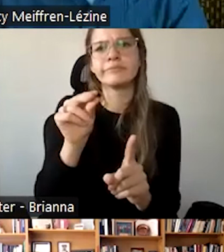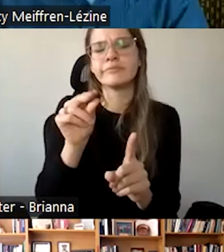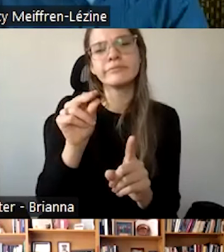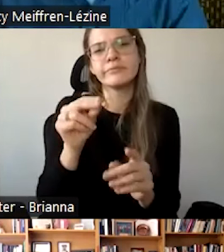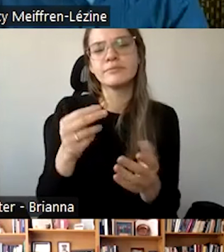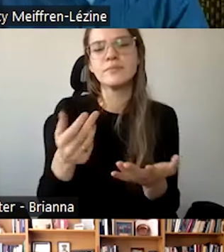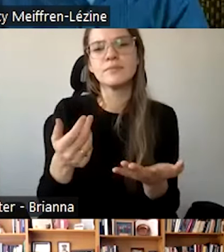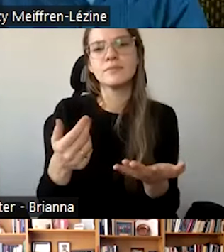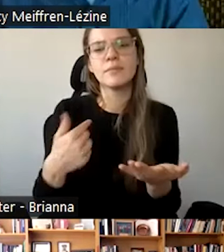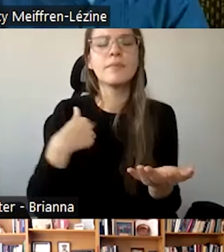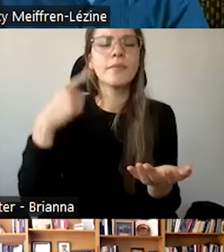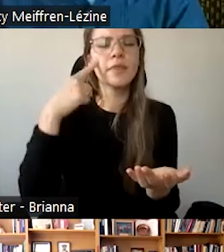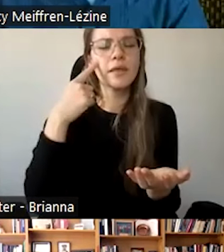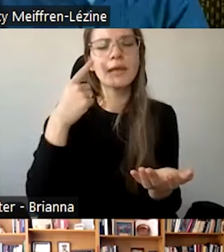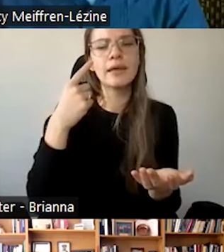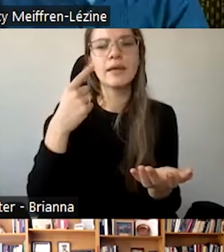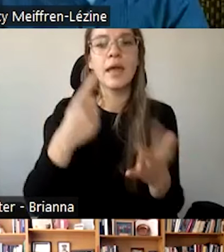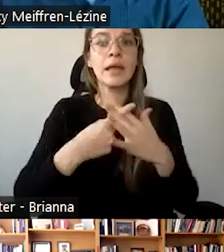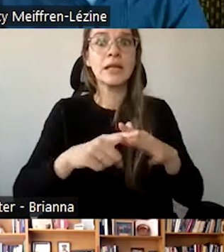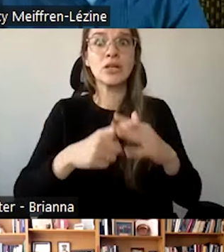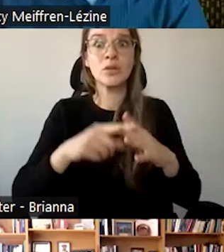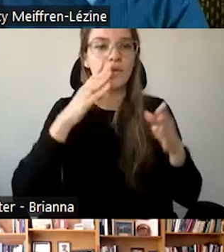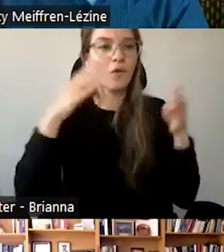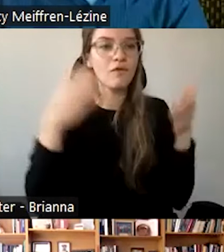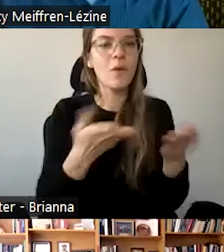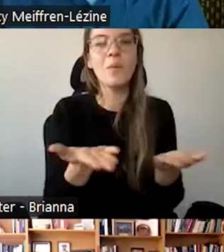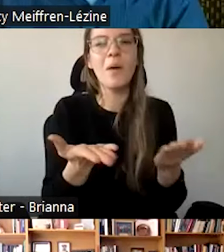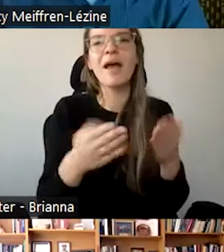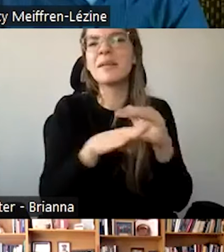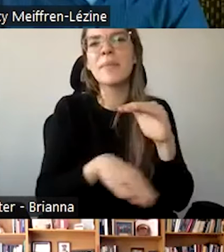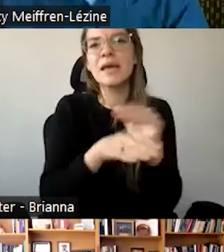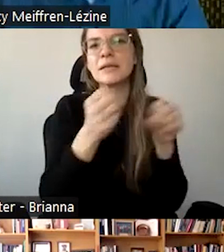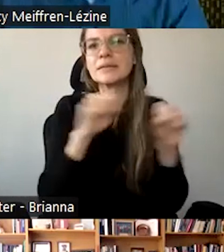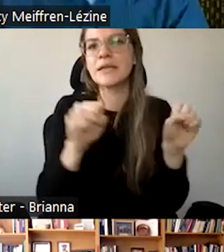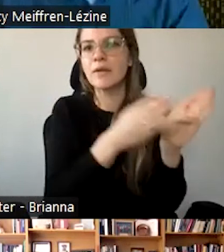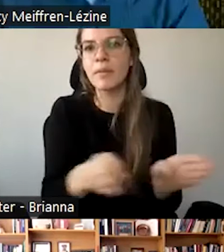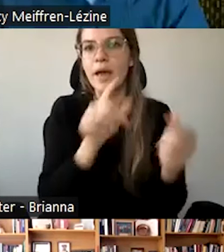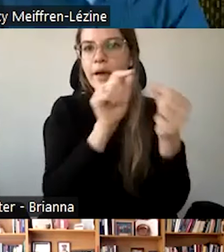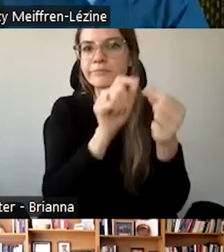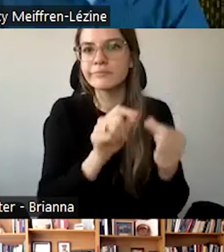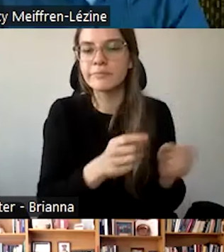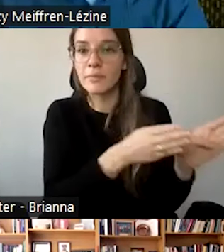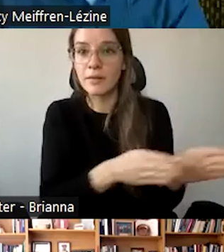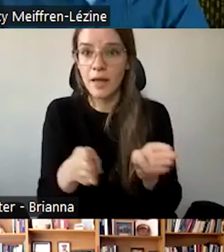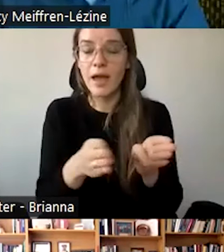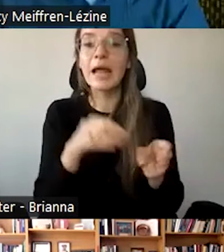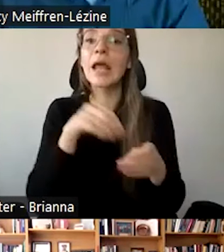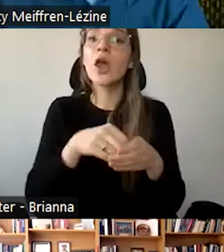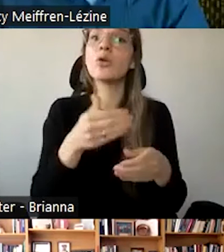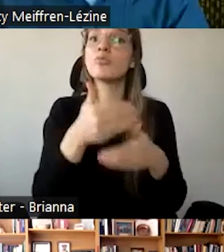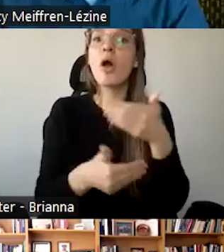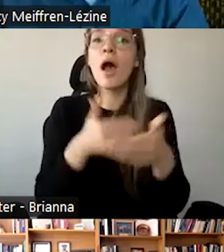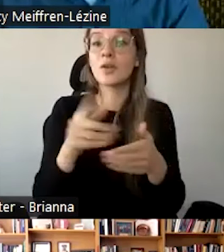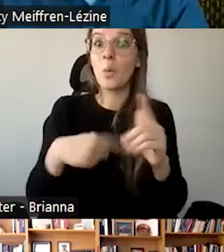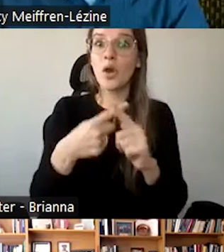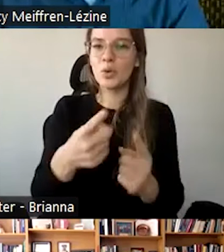that initially you would want to focus on just a basic safety plan. And then in the process of revising